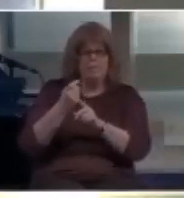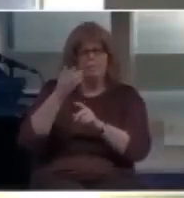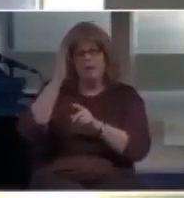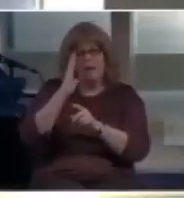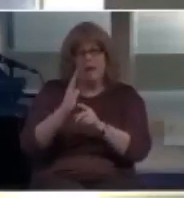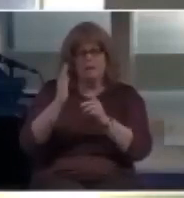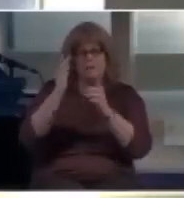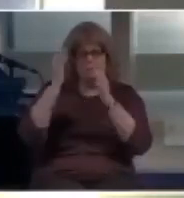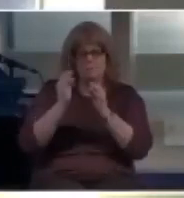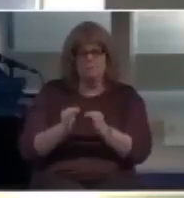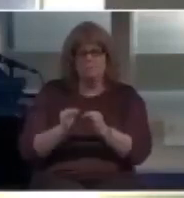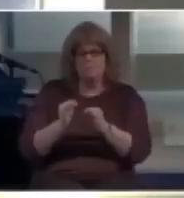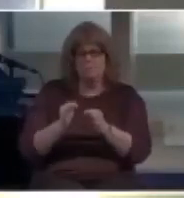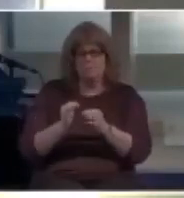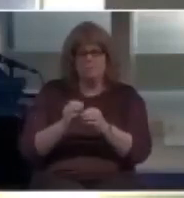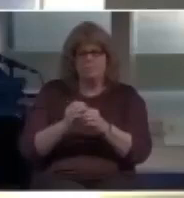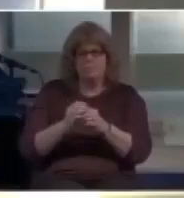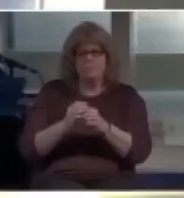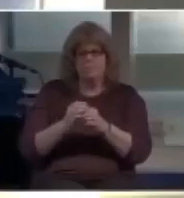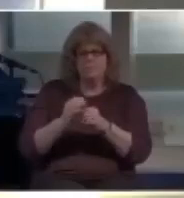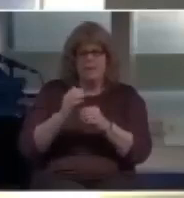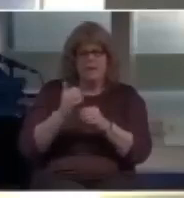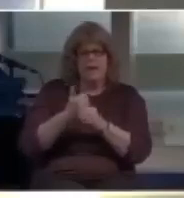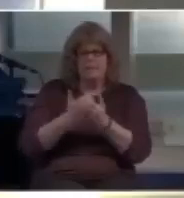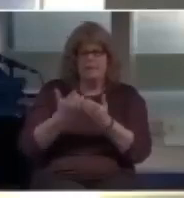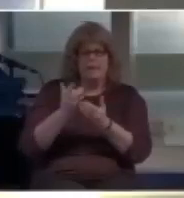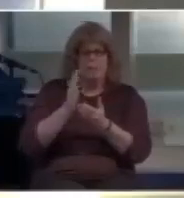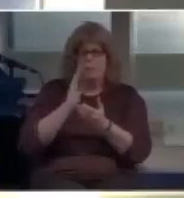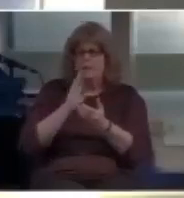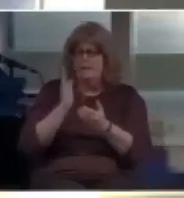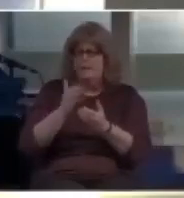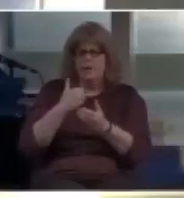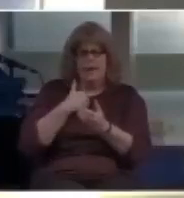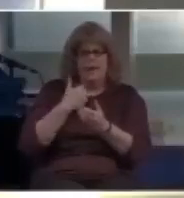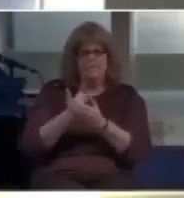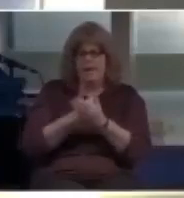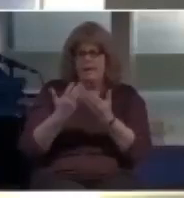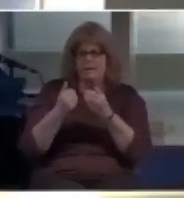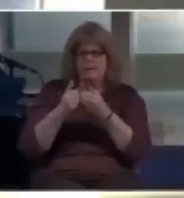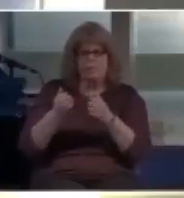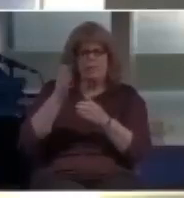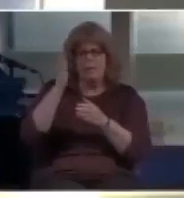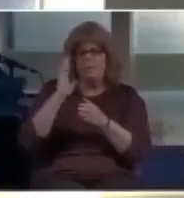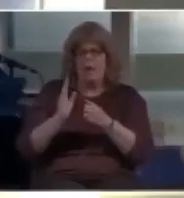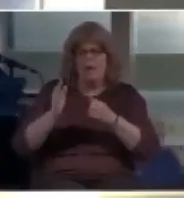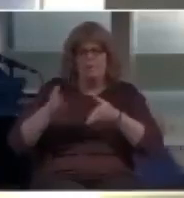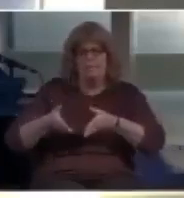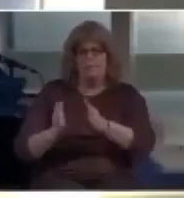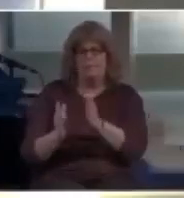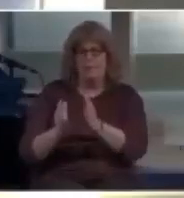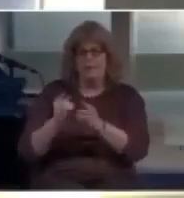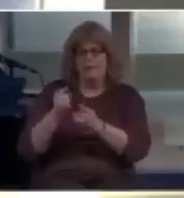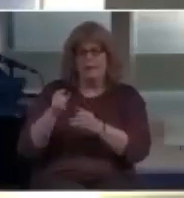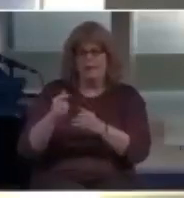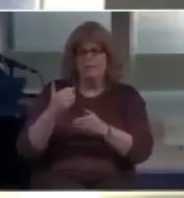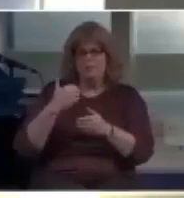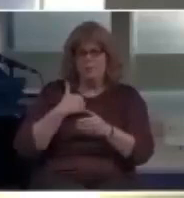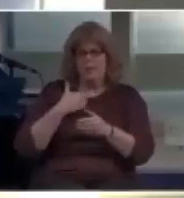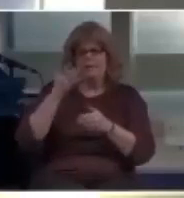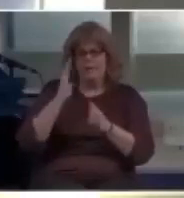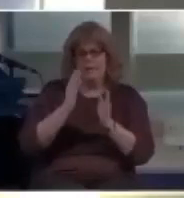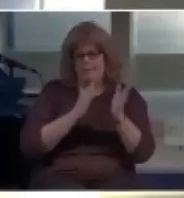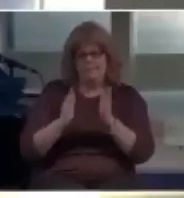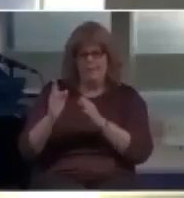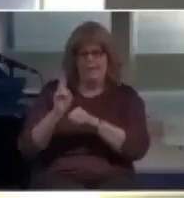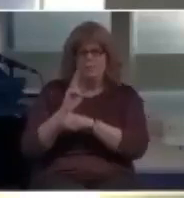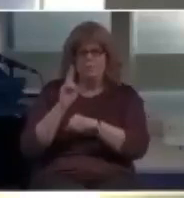God. None of what he would have had not God permitted it and had not God planned to